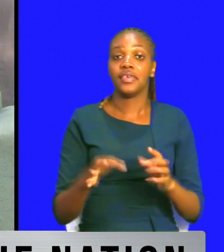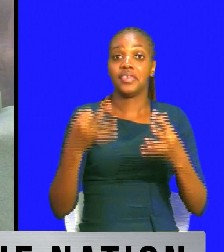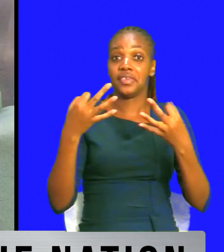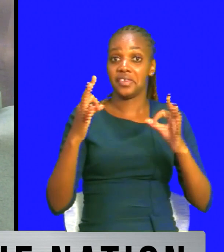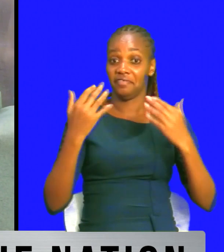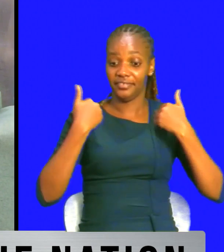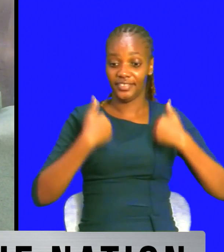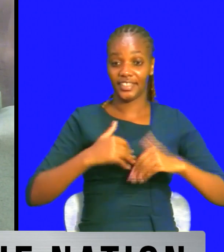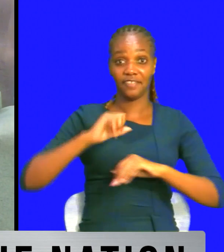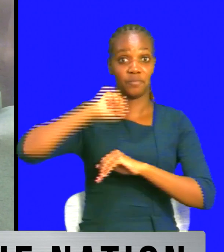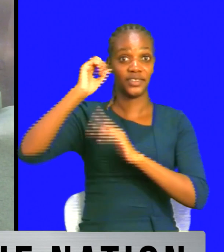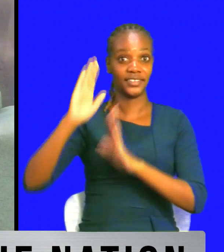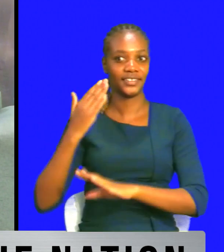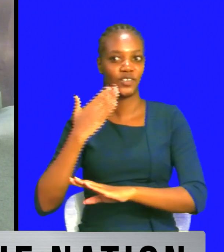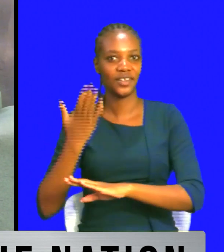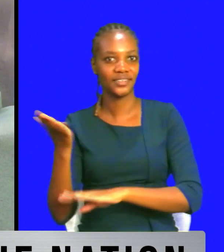to counter back,